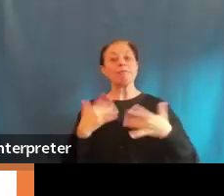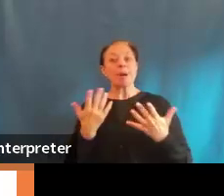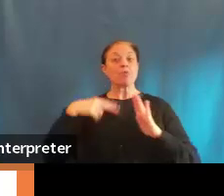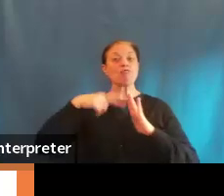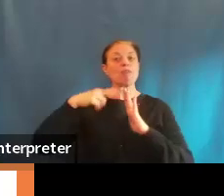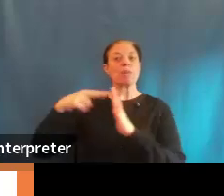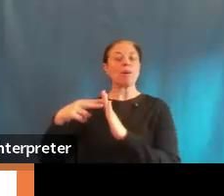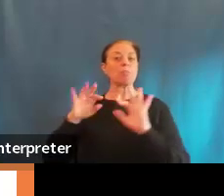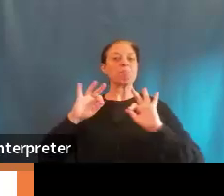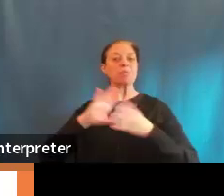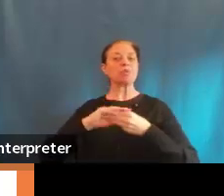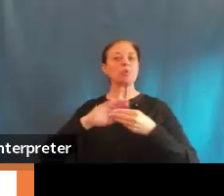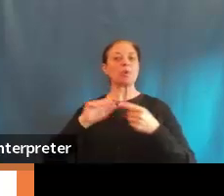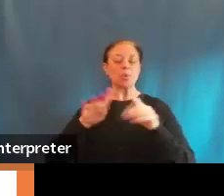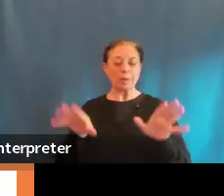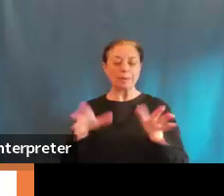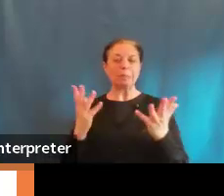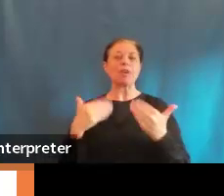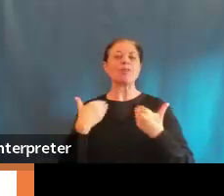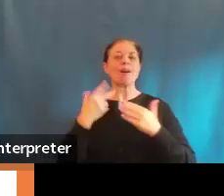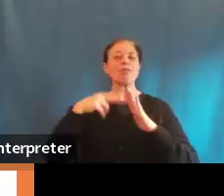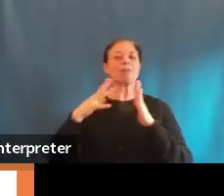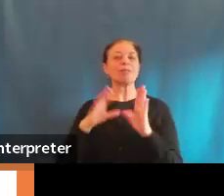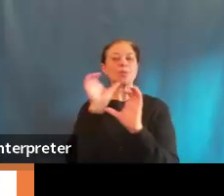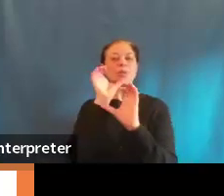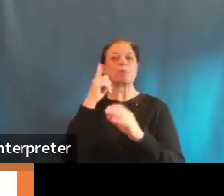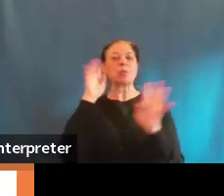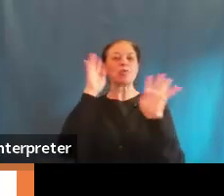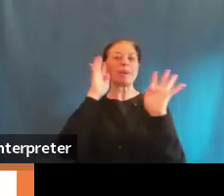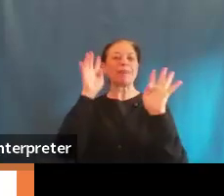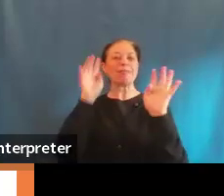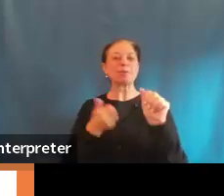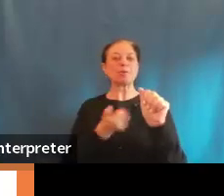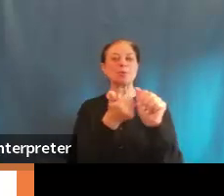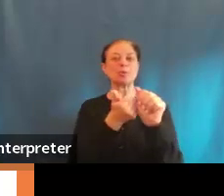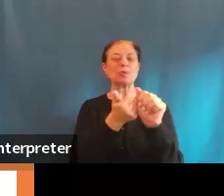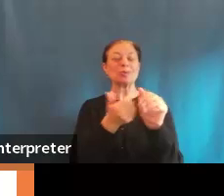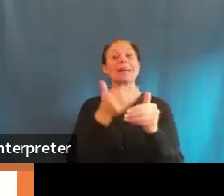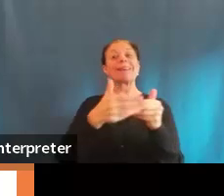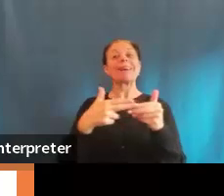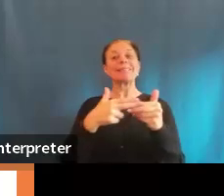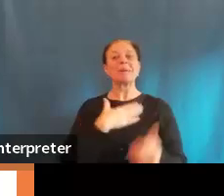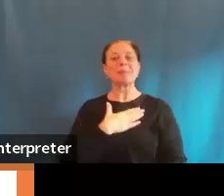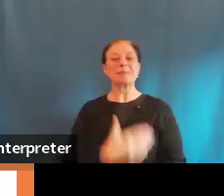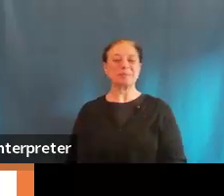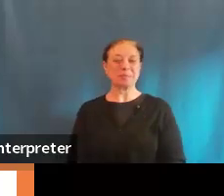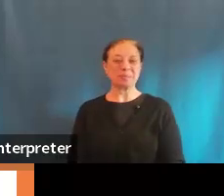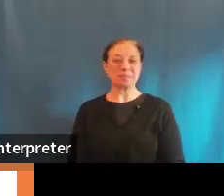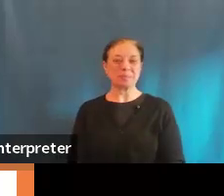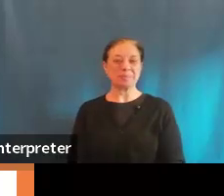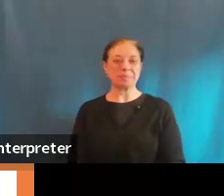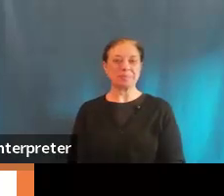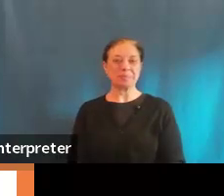read aloud is a perfect story to inspire young readers to explore their creative pursuits. Next slide, please. In